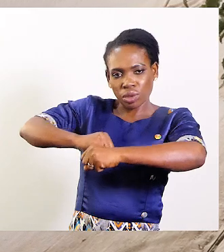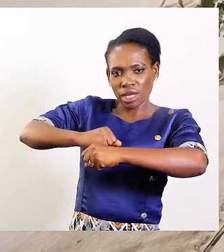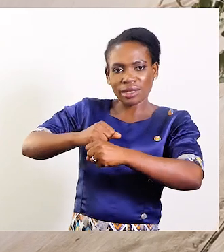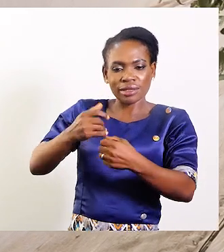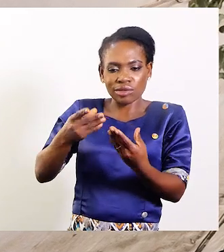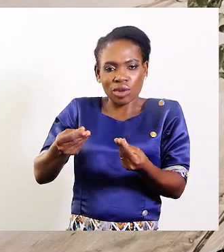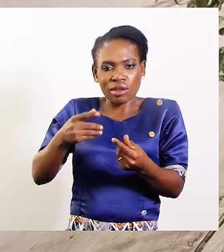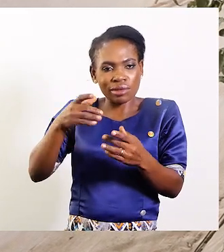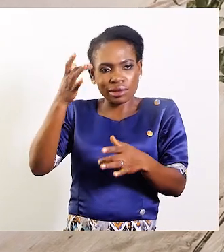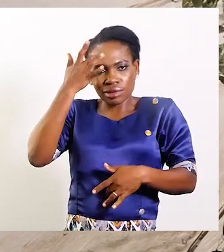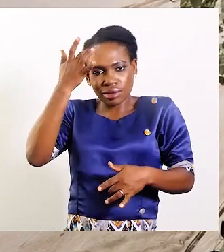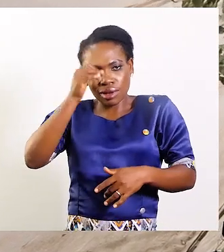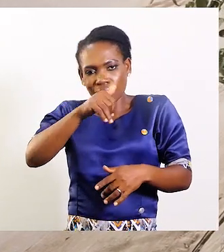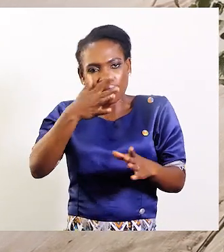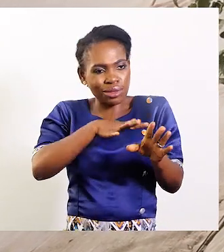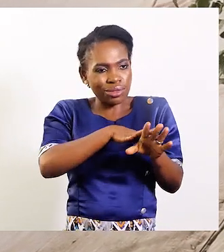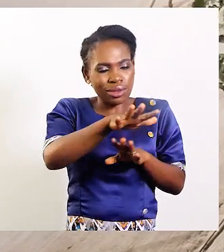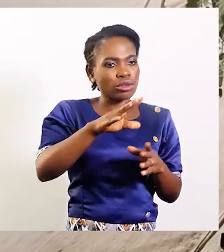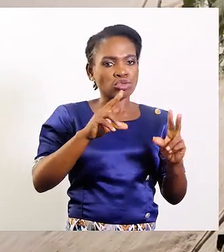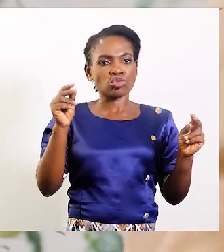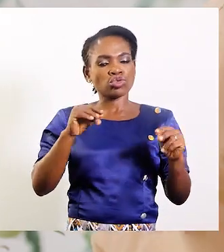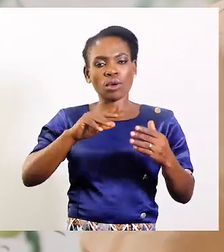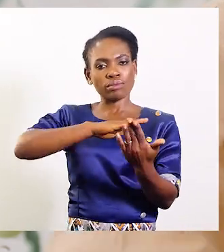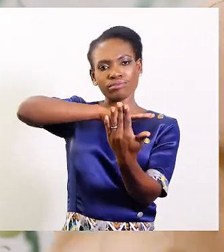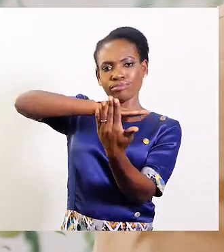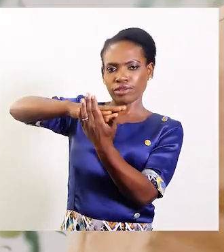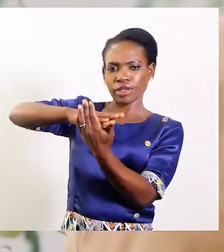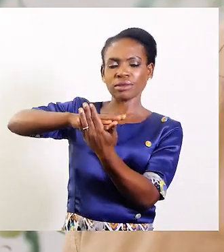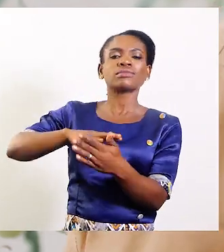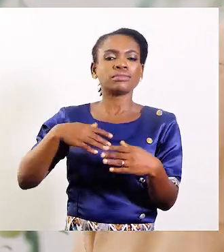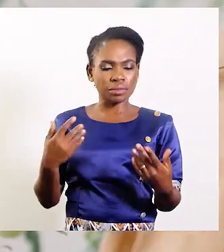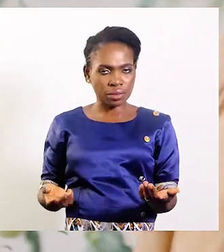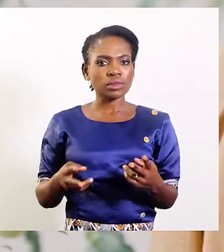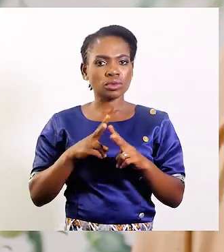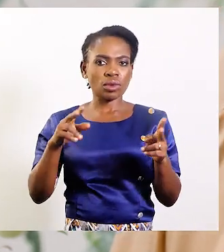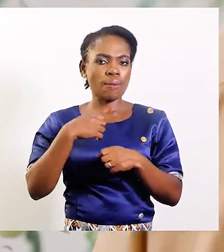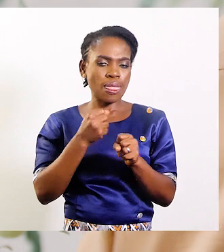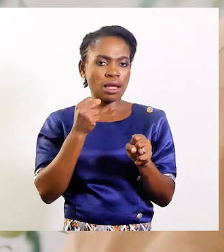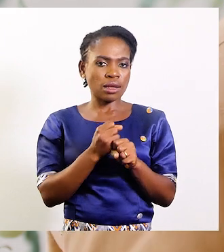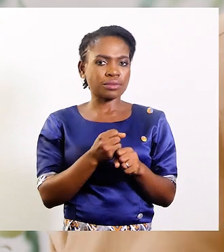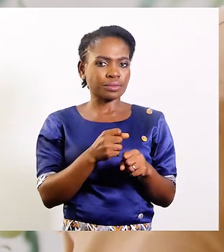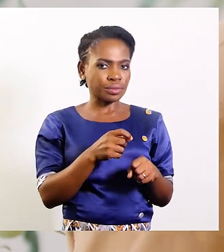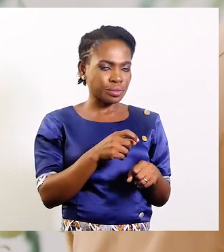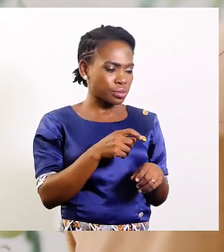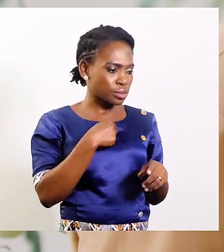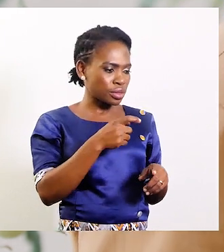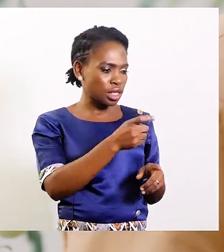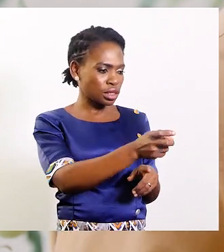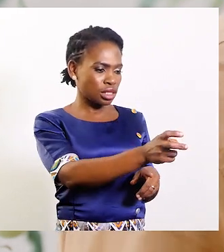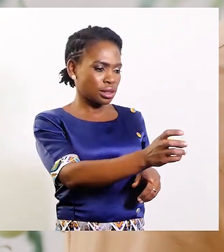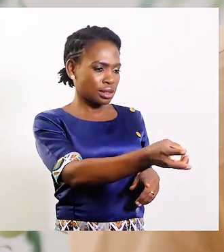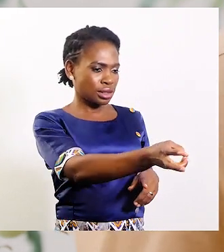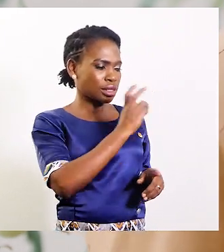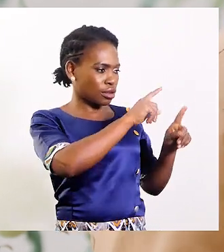in places where some of these, like nematodes, will prevent you from doing certain crops. What you are seeing here is 640 square meter. Let